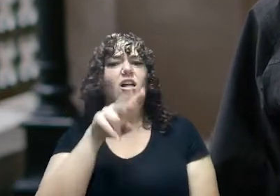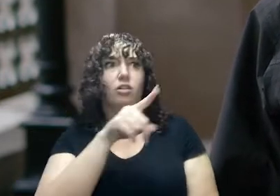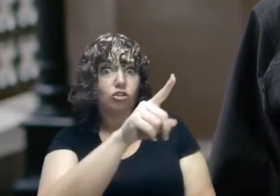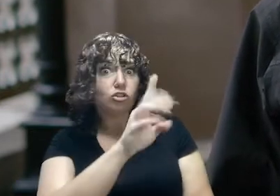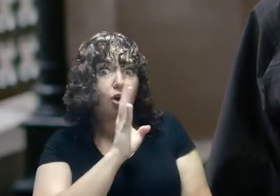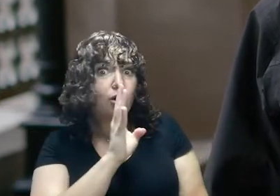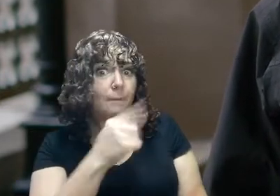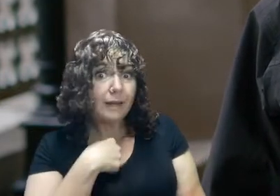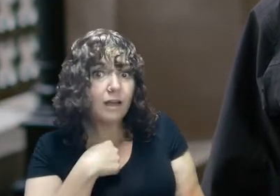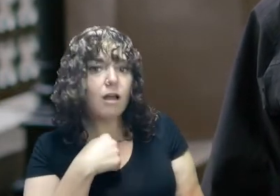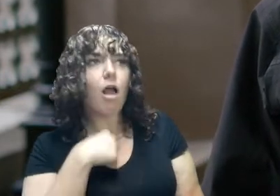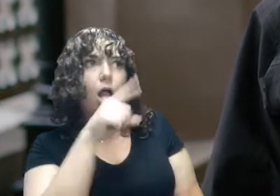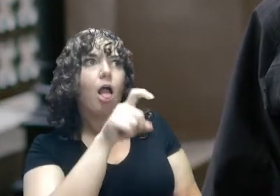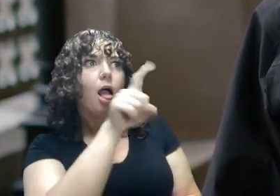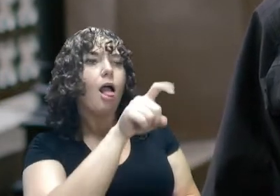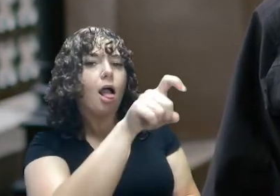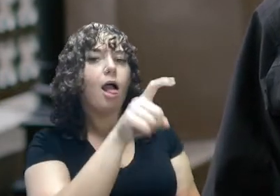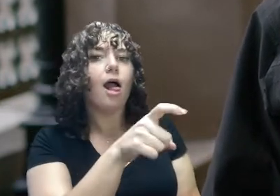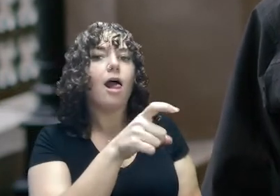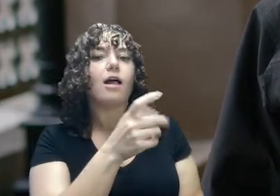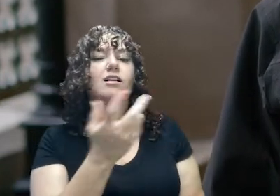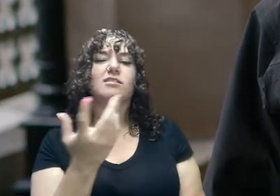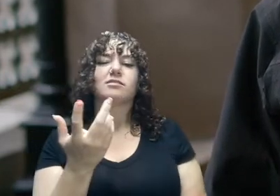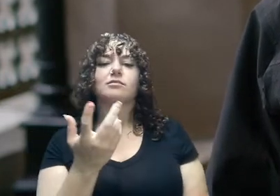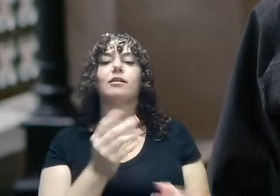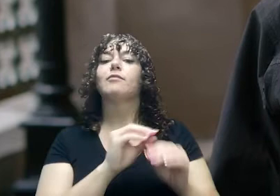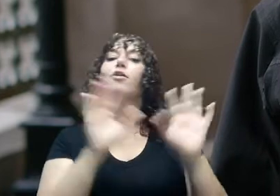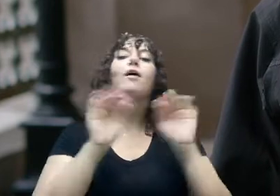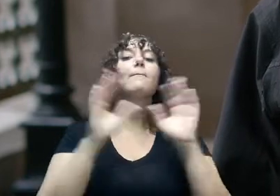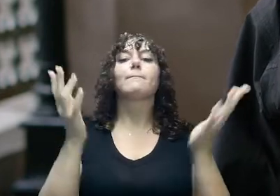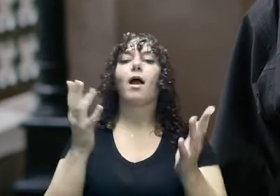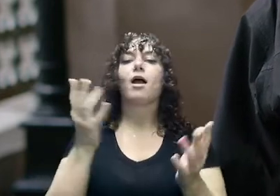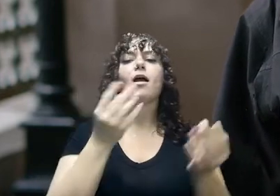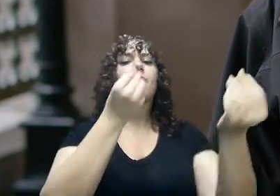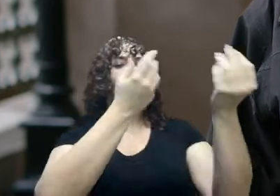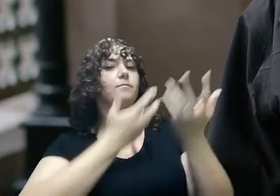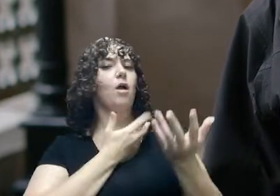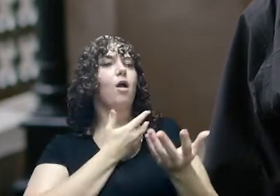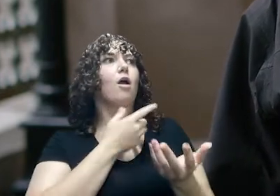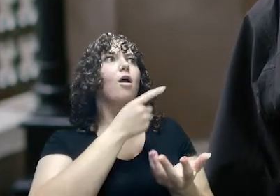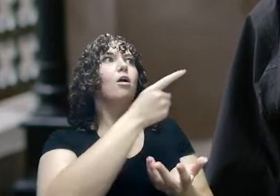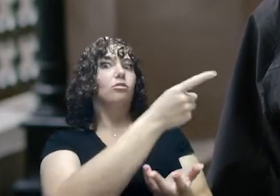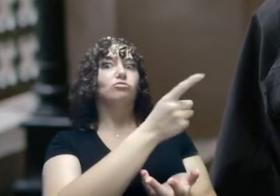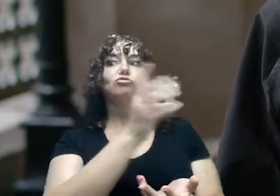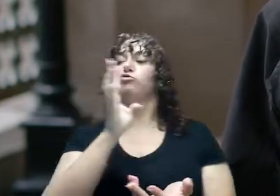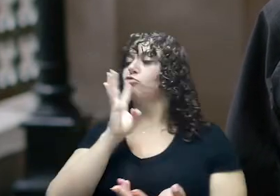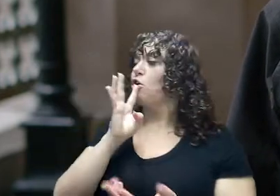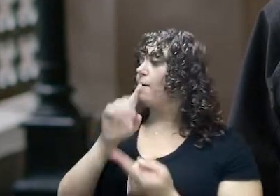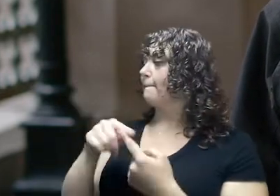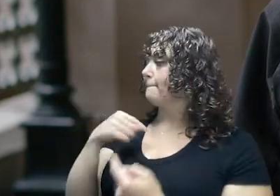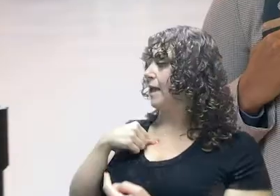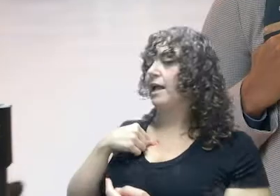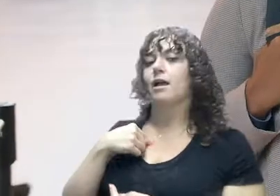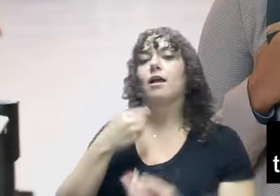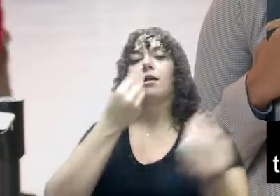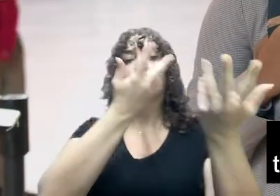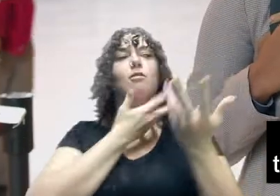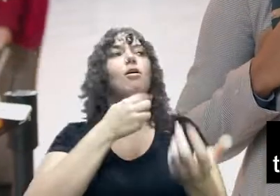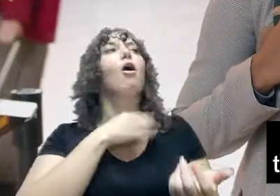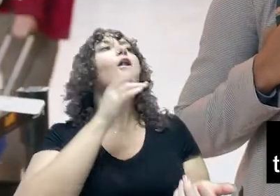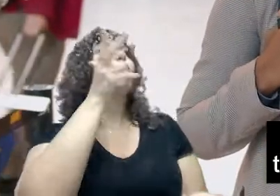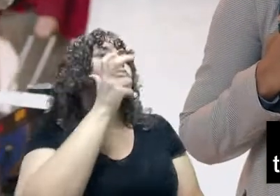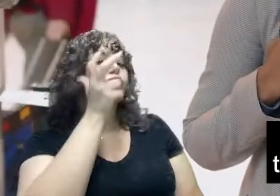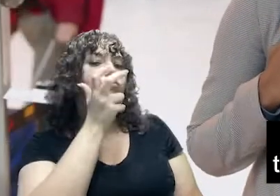So often I might ask, are you speaking to me? Just to get clarification as to who we're being spoken to. Trying